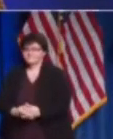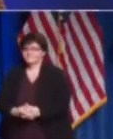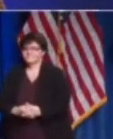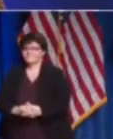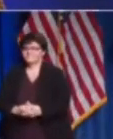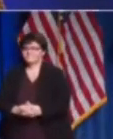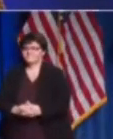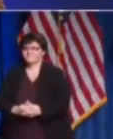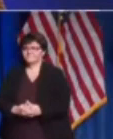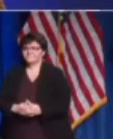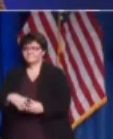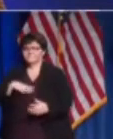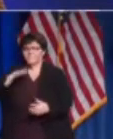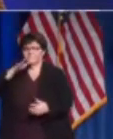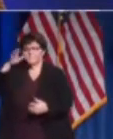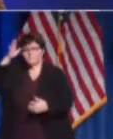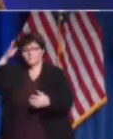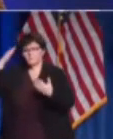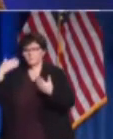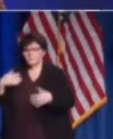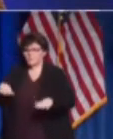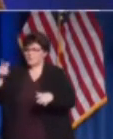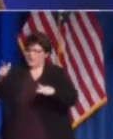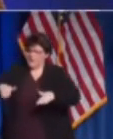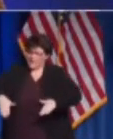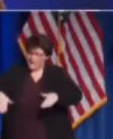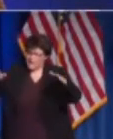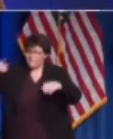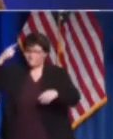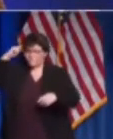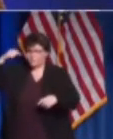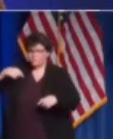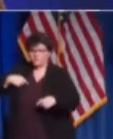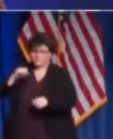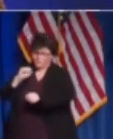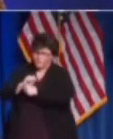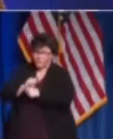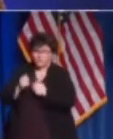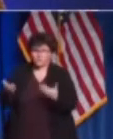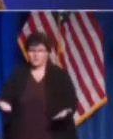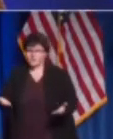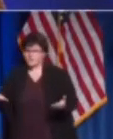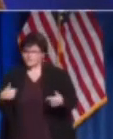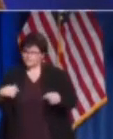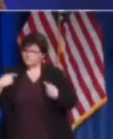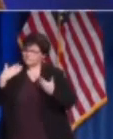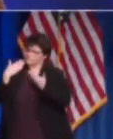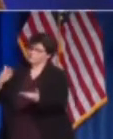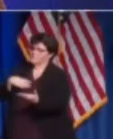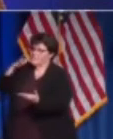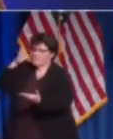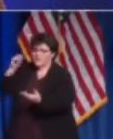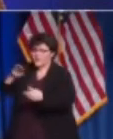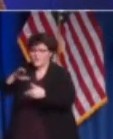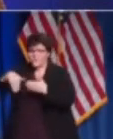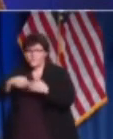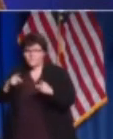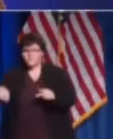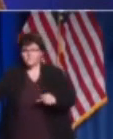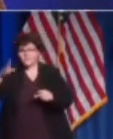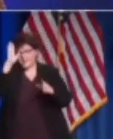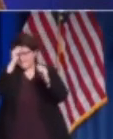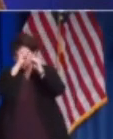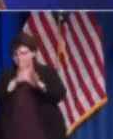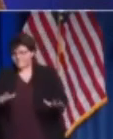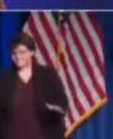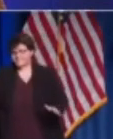Incredible sacrifices so that I could be here today. So thank you all very much. God bless you, and God bless the great state of